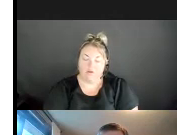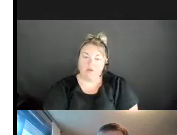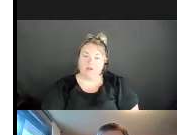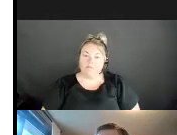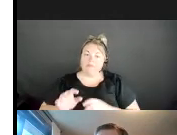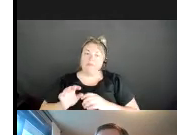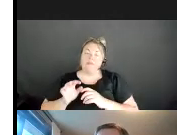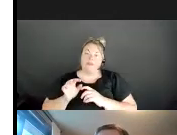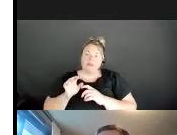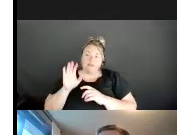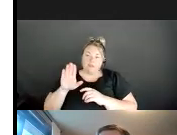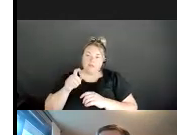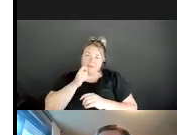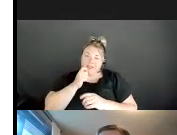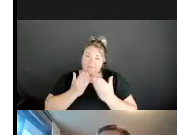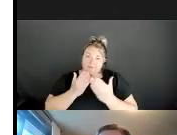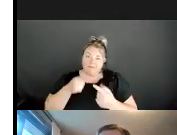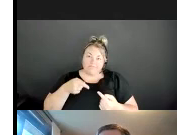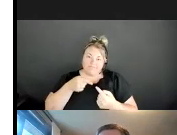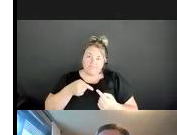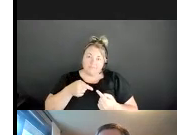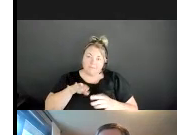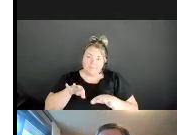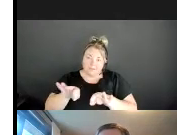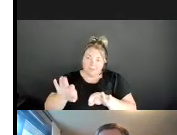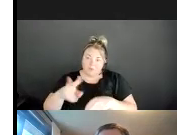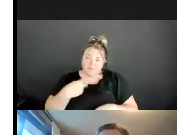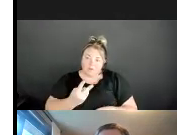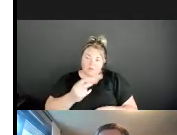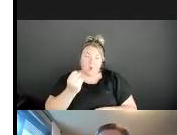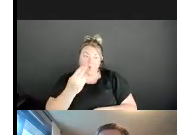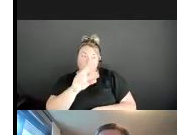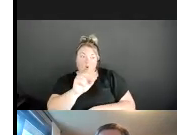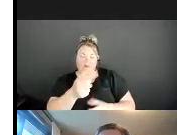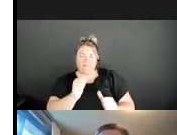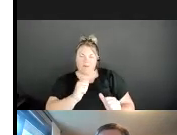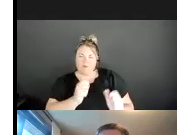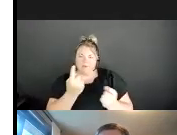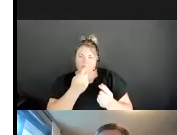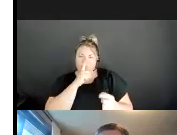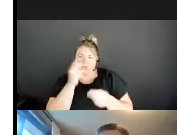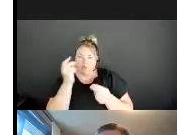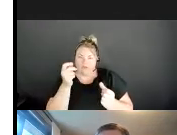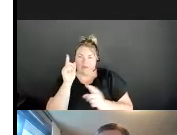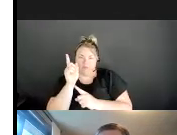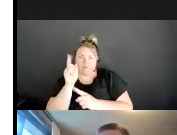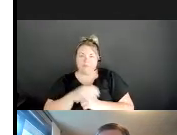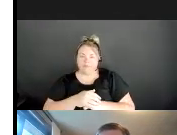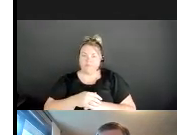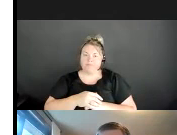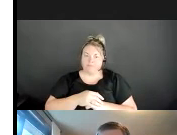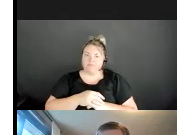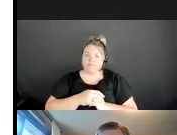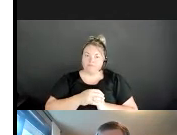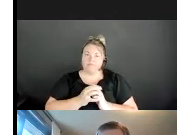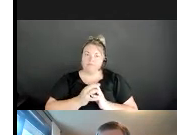voice. That'd be my only thought. Oh, no. Okay, let me try something real quick. 1 second. Our